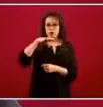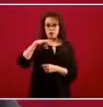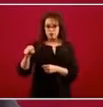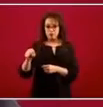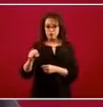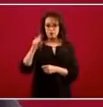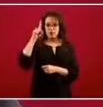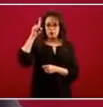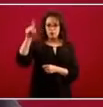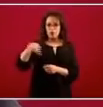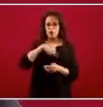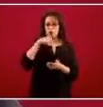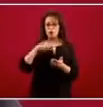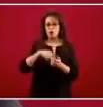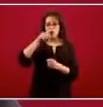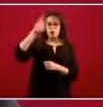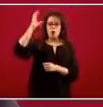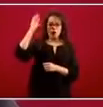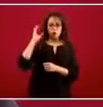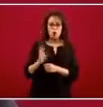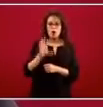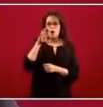Monclova, Coahuila, which is true.